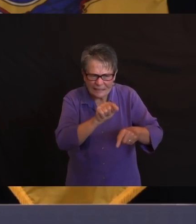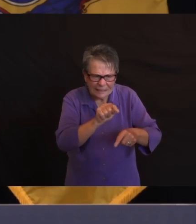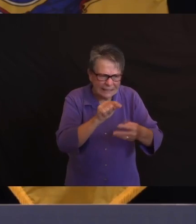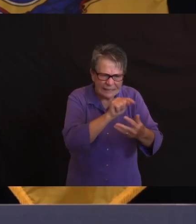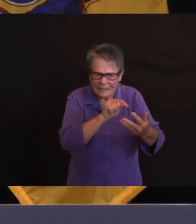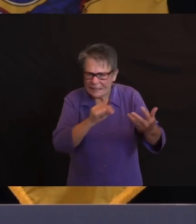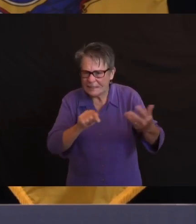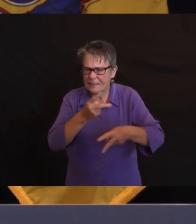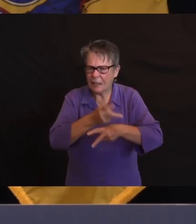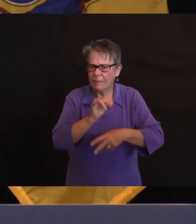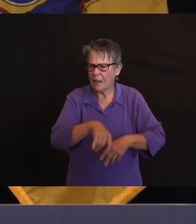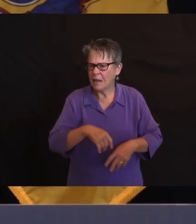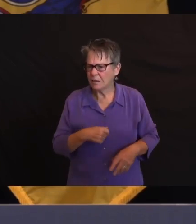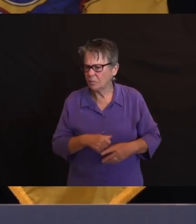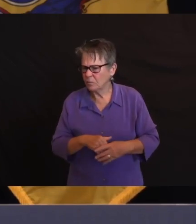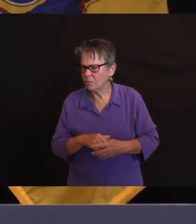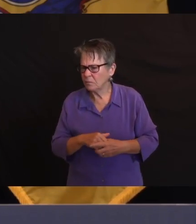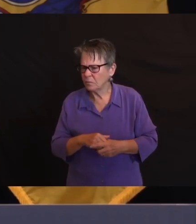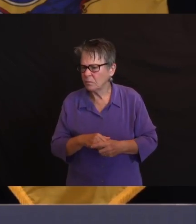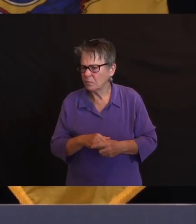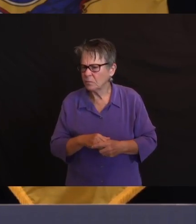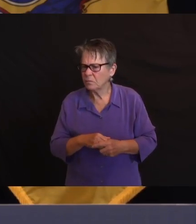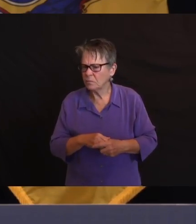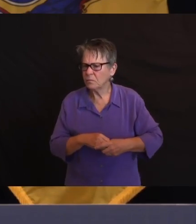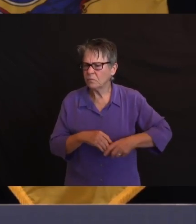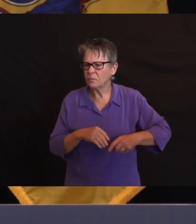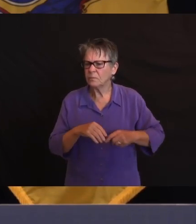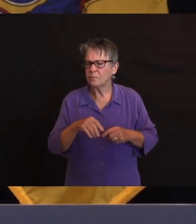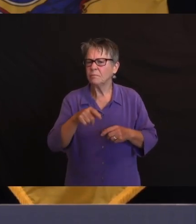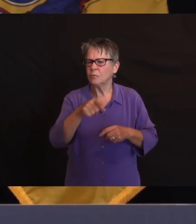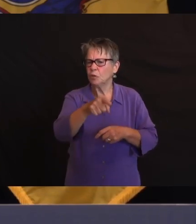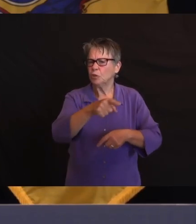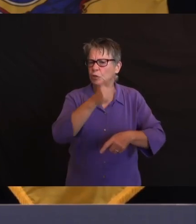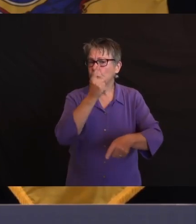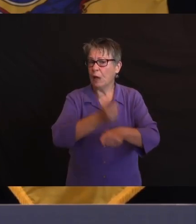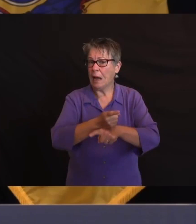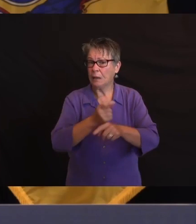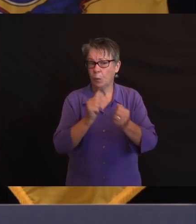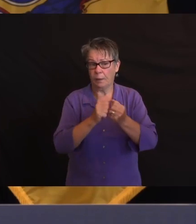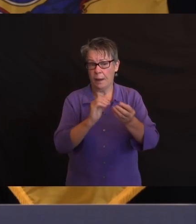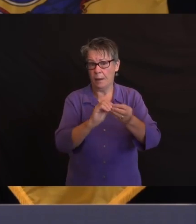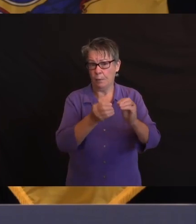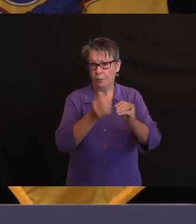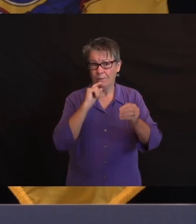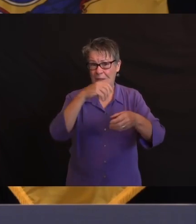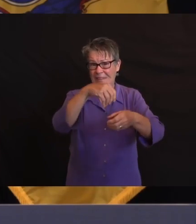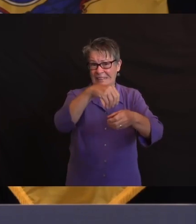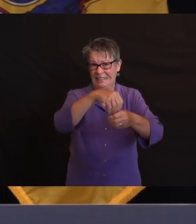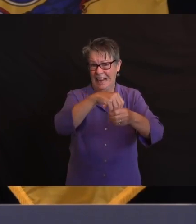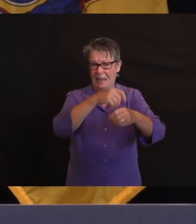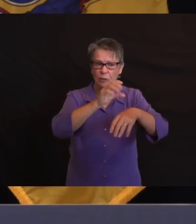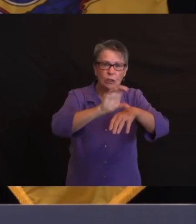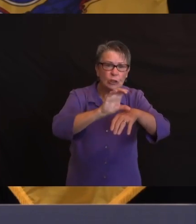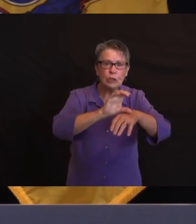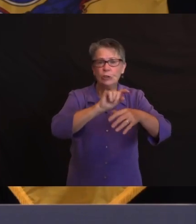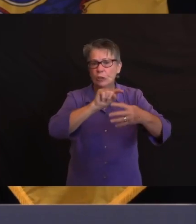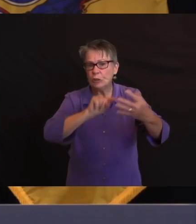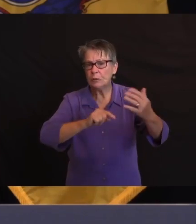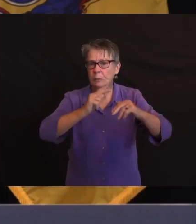whichever you get to lowest first. And we're going to, this is one of the